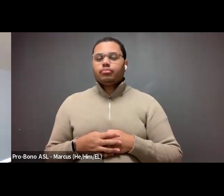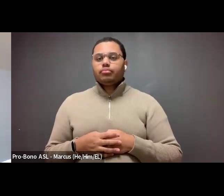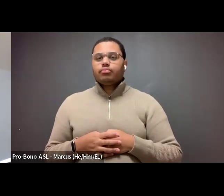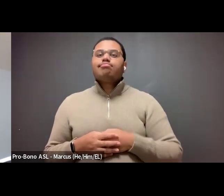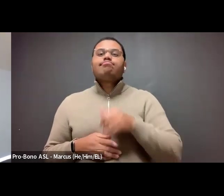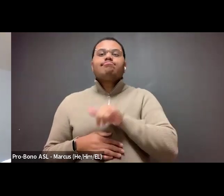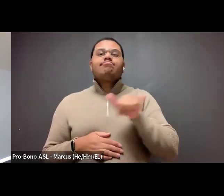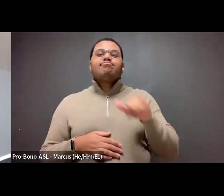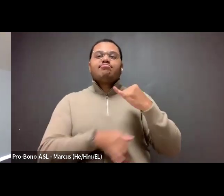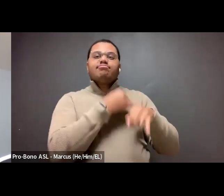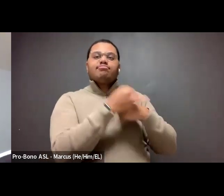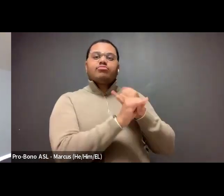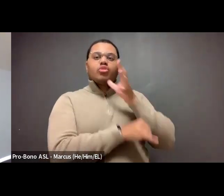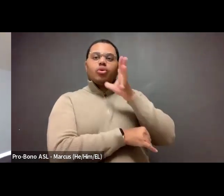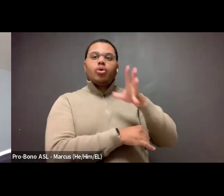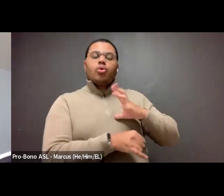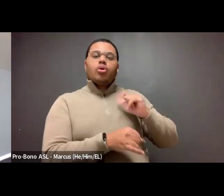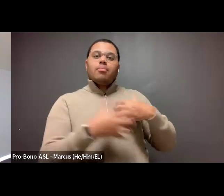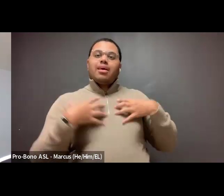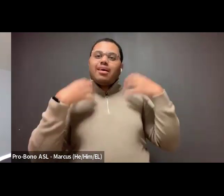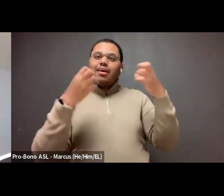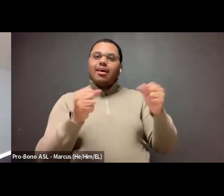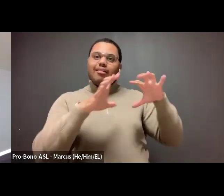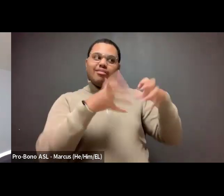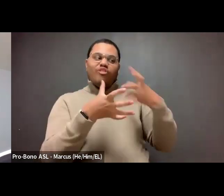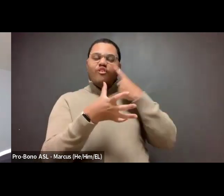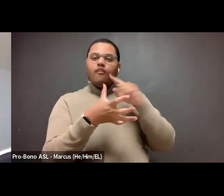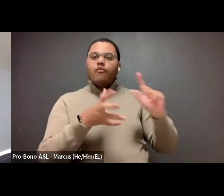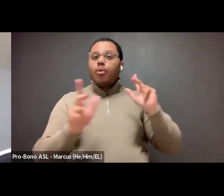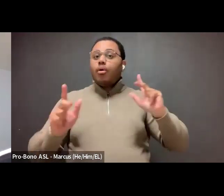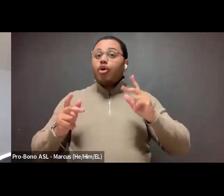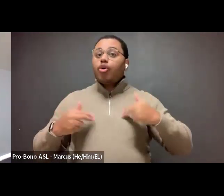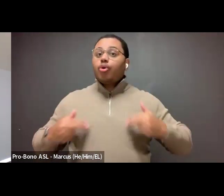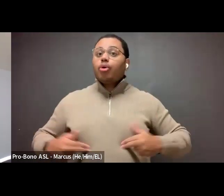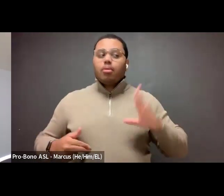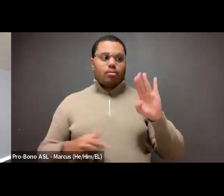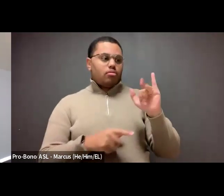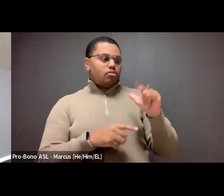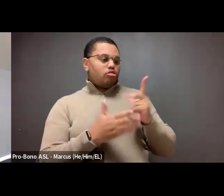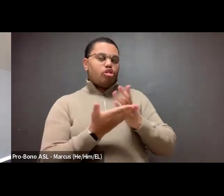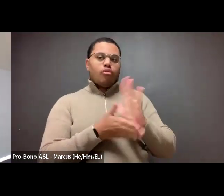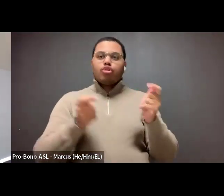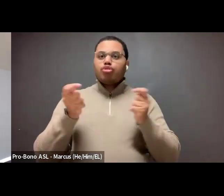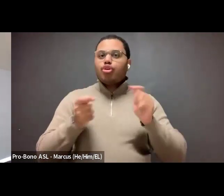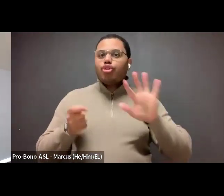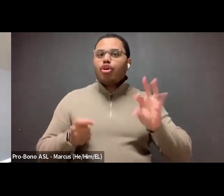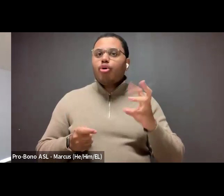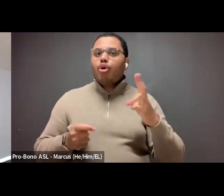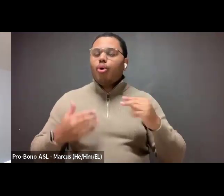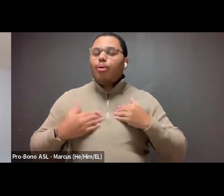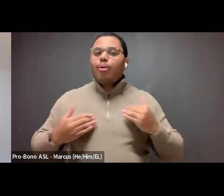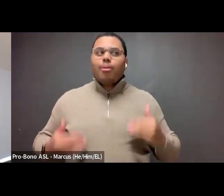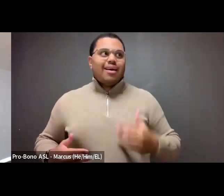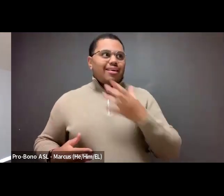Like the International Women's Health Coalition states, for human beings, the right to control their own bodies and their sexuality without any form